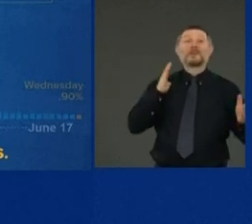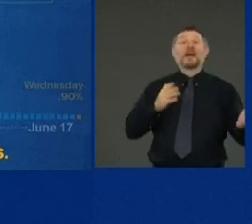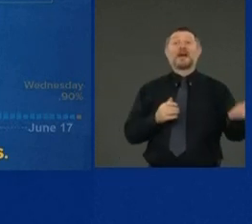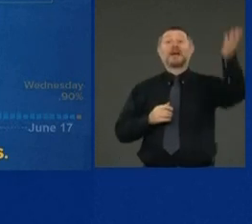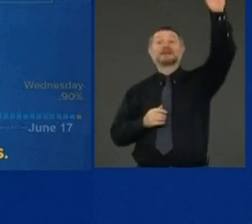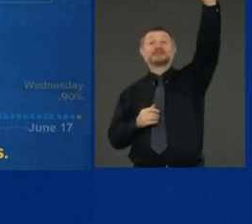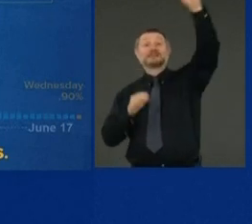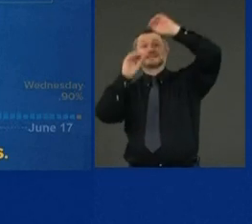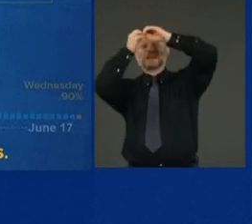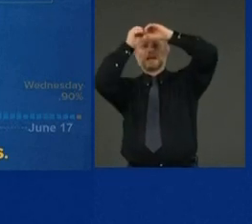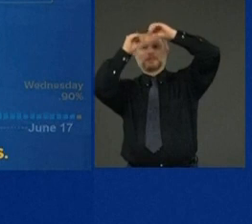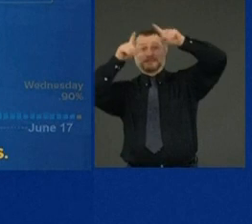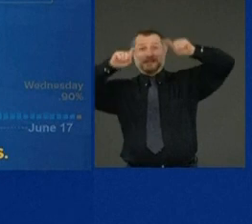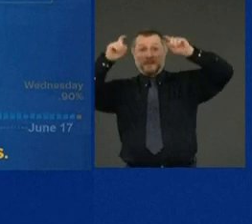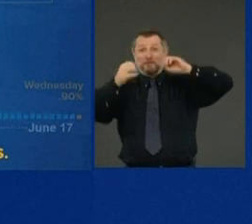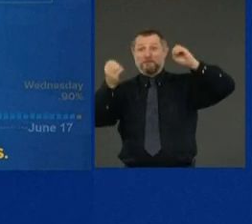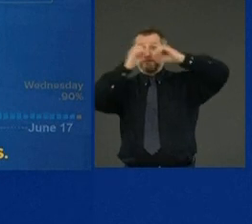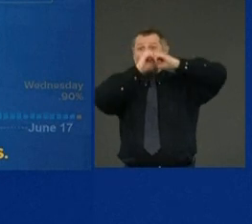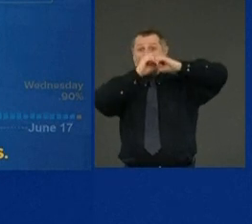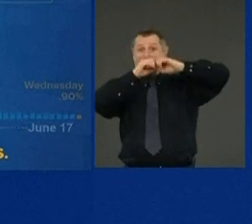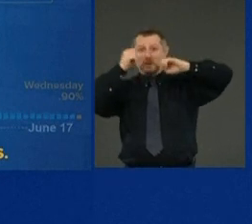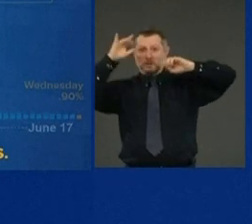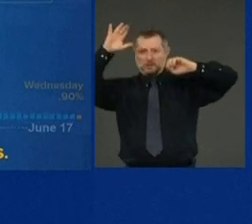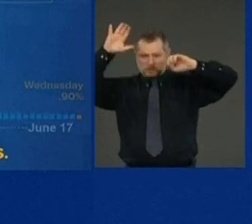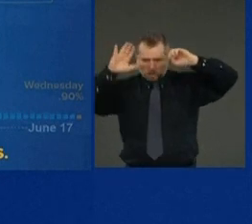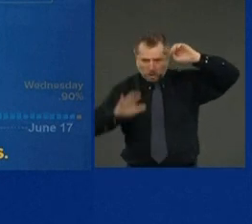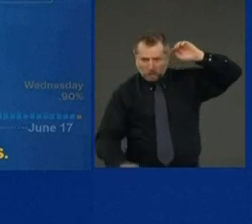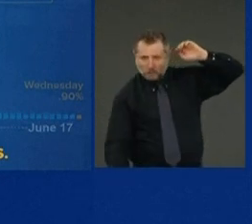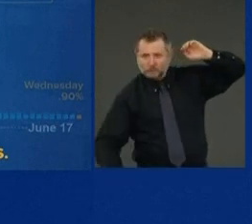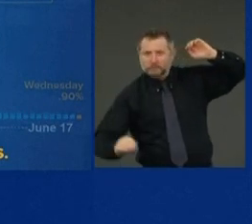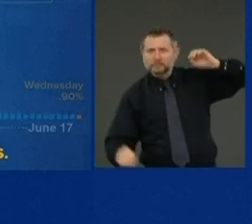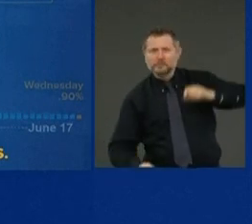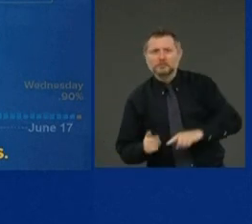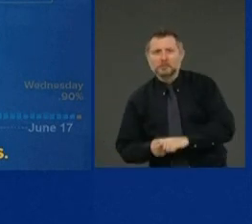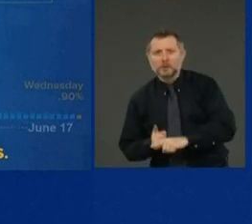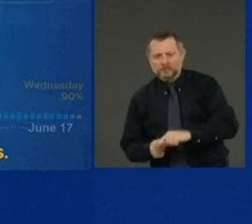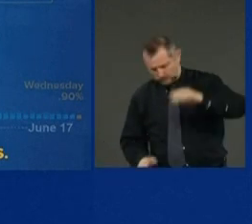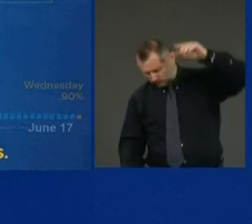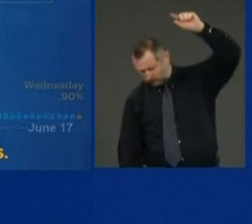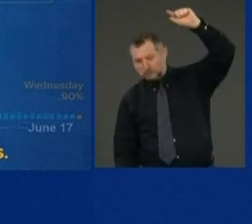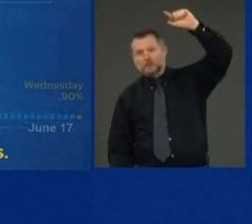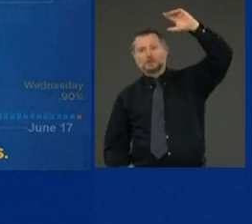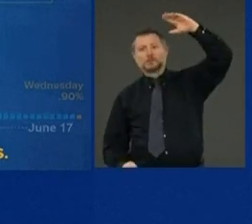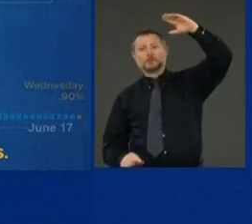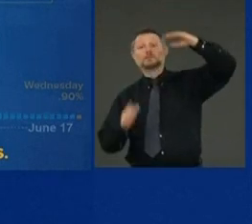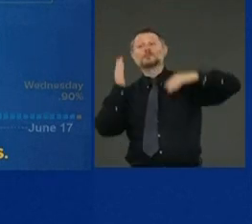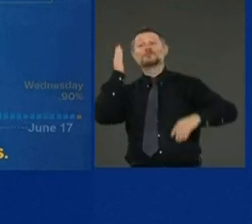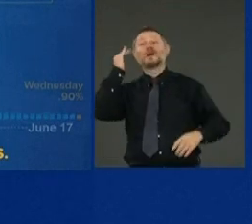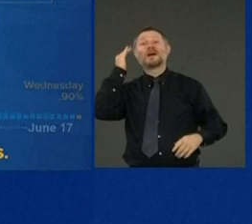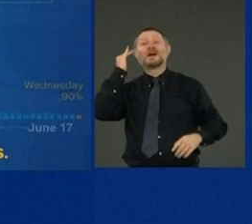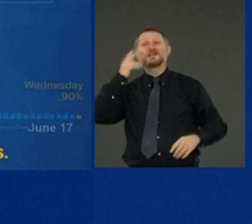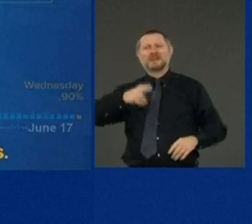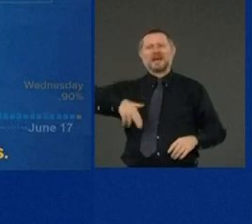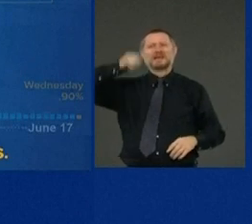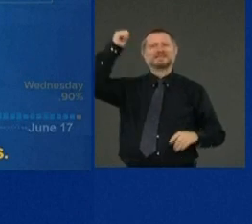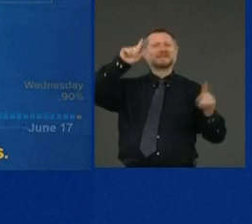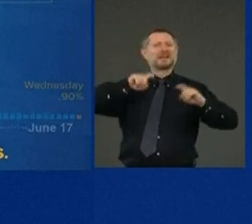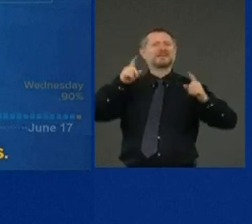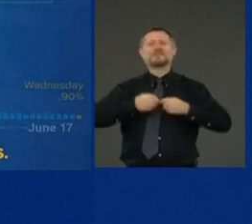lowest percent positive. Highest number of tests because we've been ramping up testing.